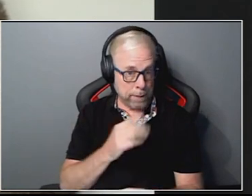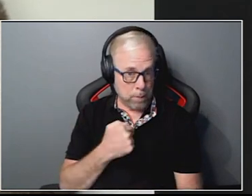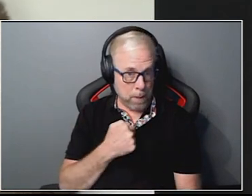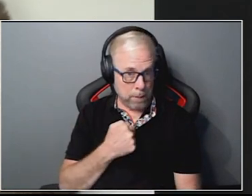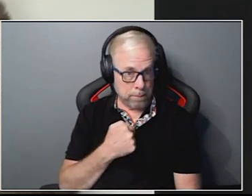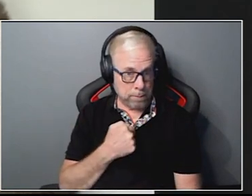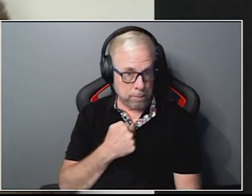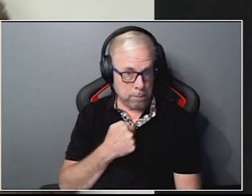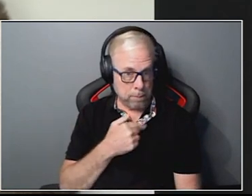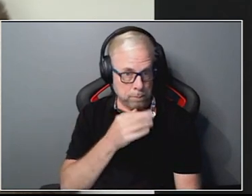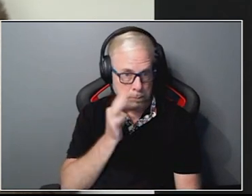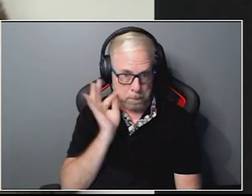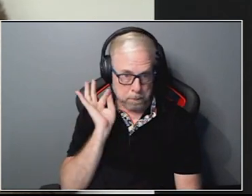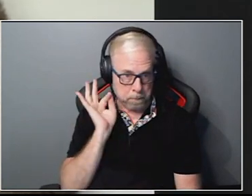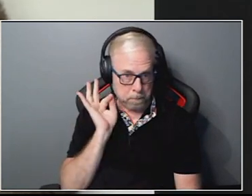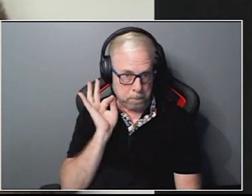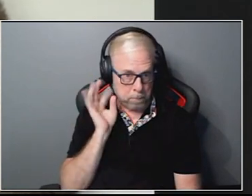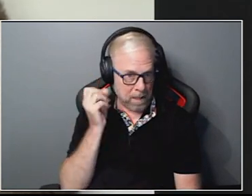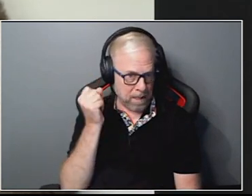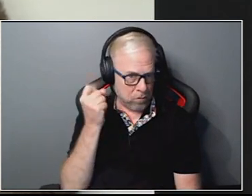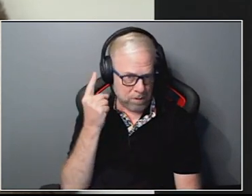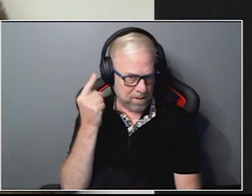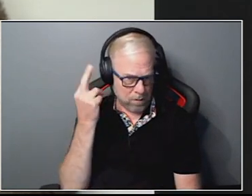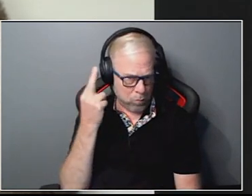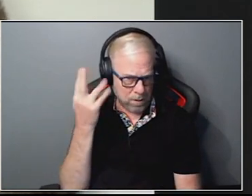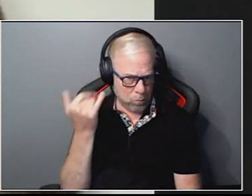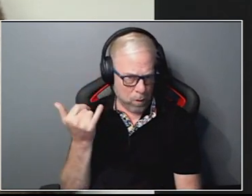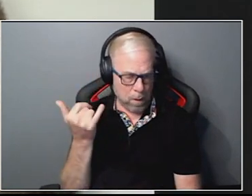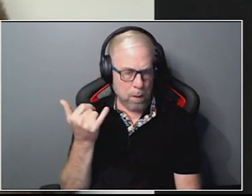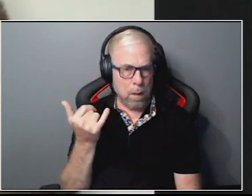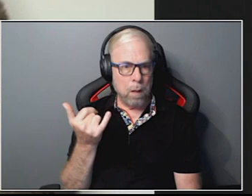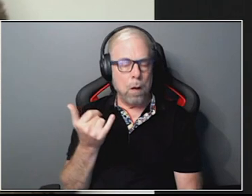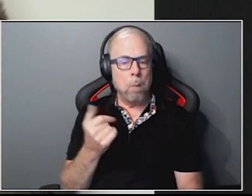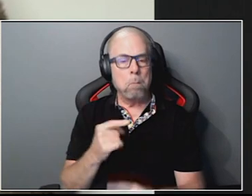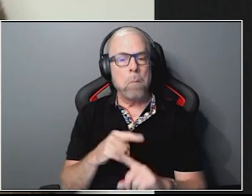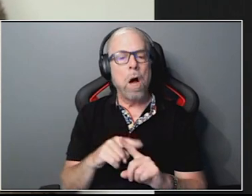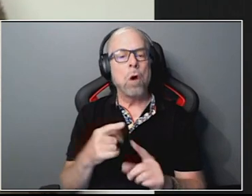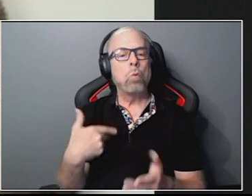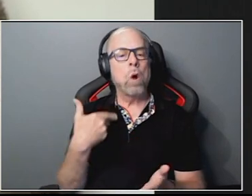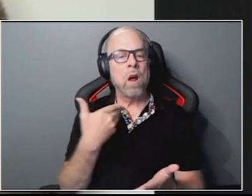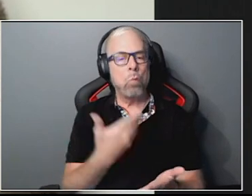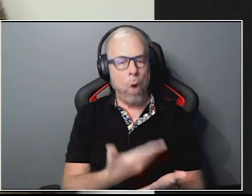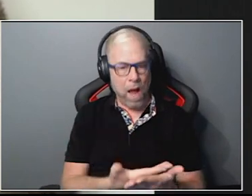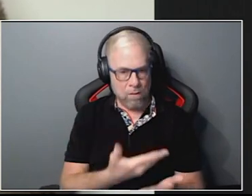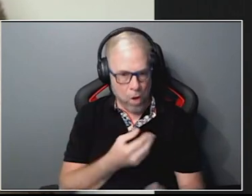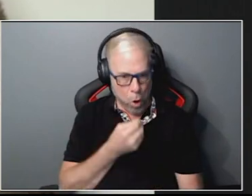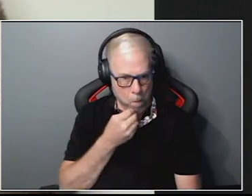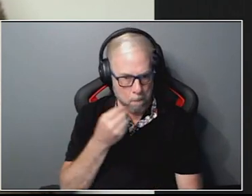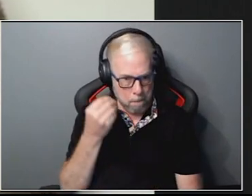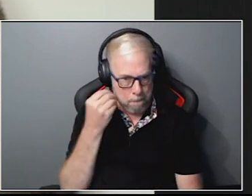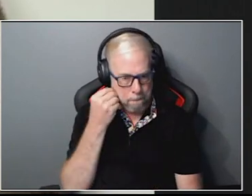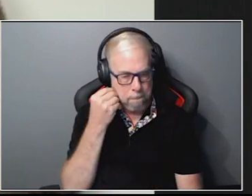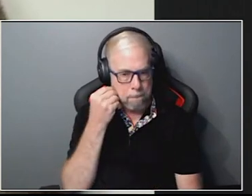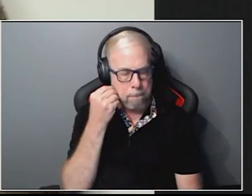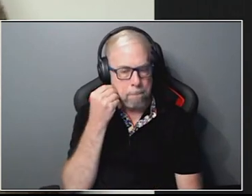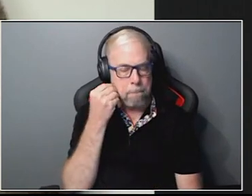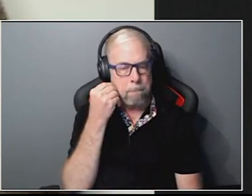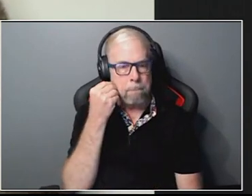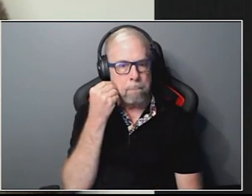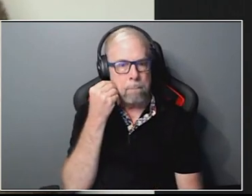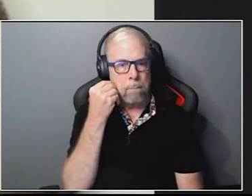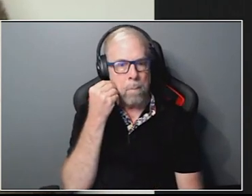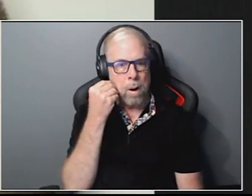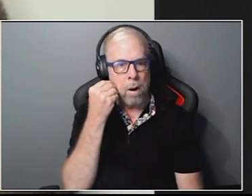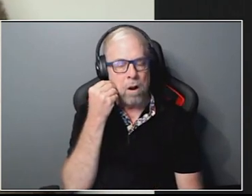I don't understand why. But we make it back home, and